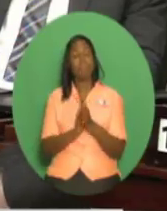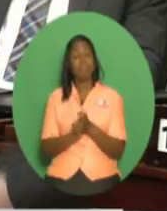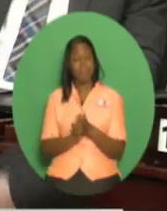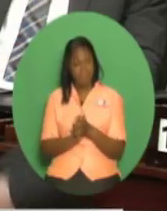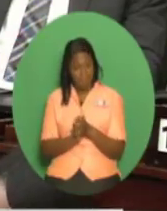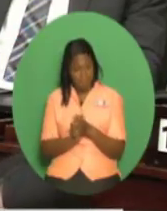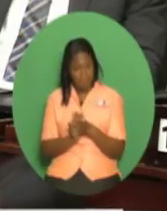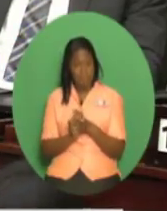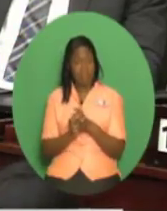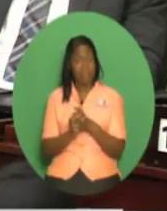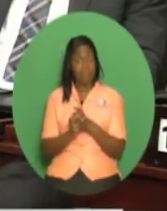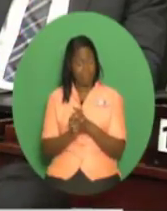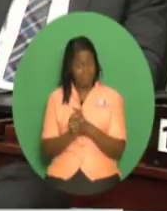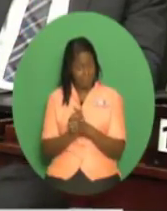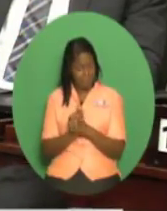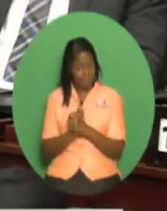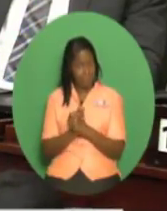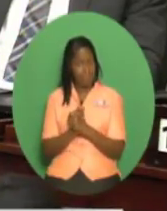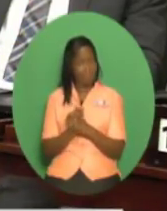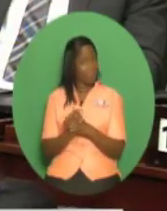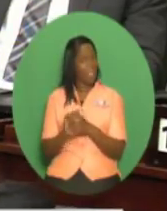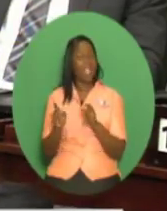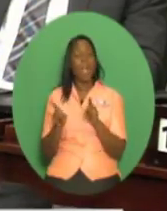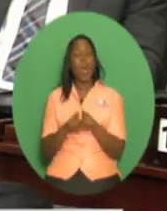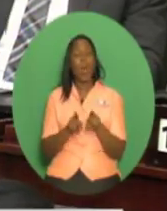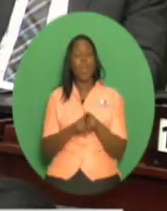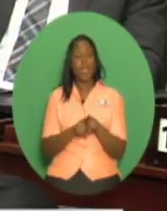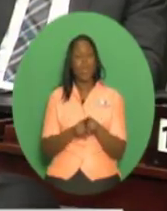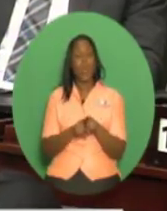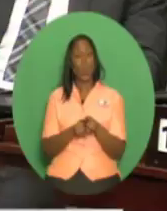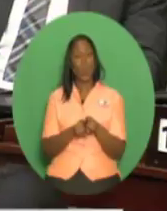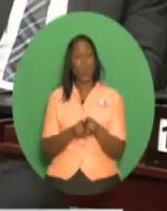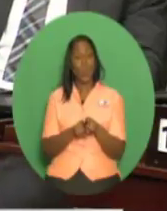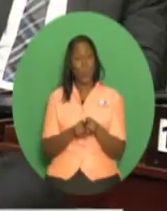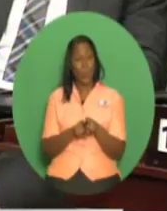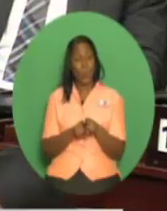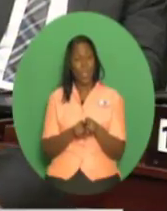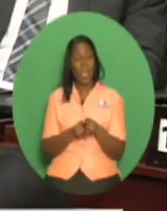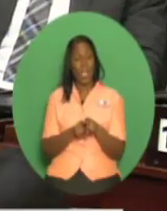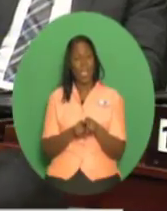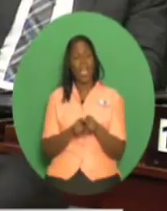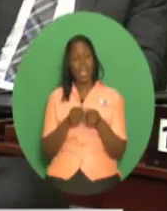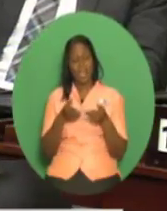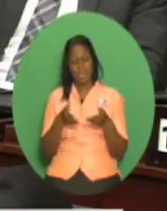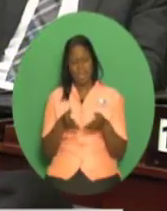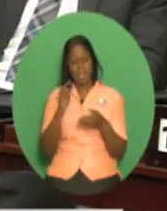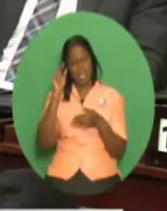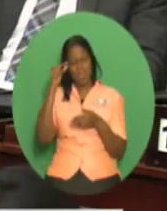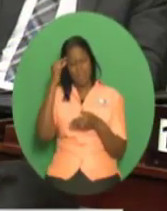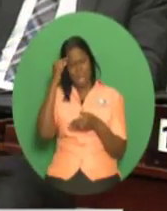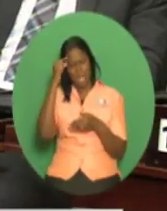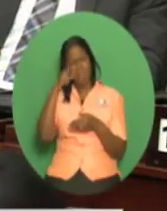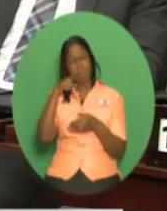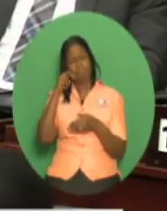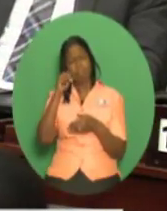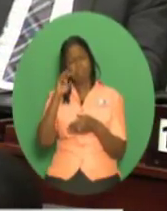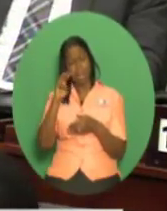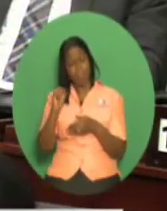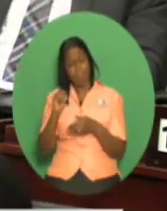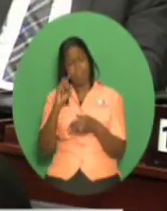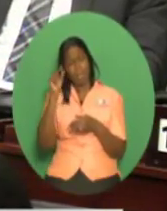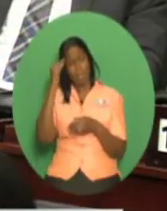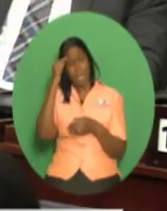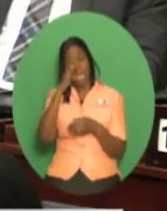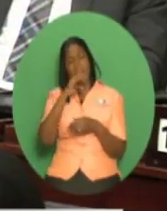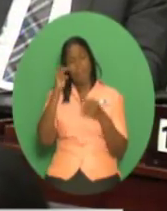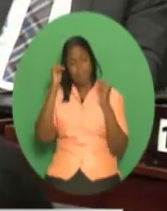In addition to this, Madam Speaker, this government and this Ministry of Education